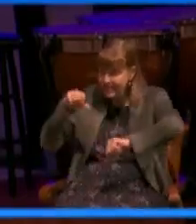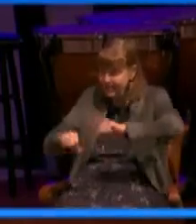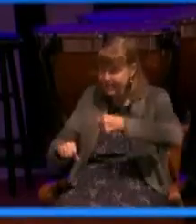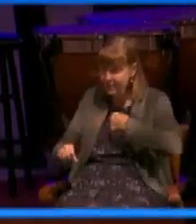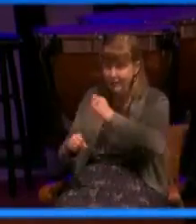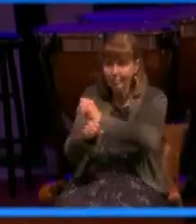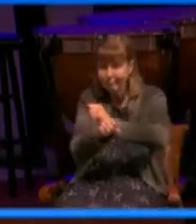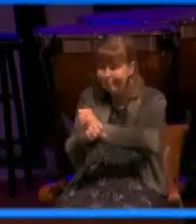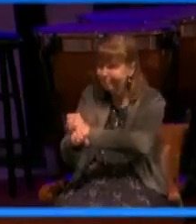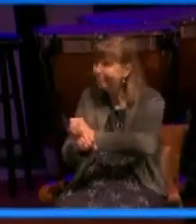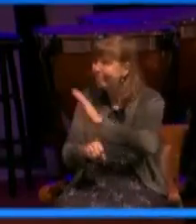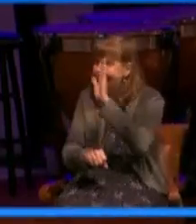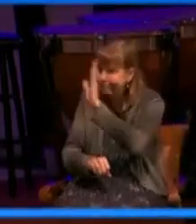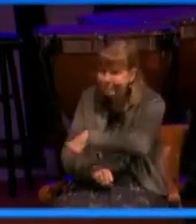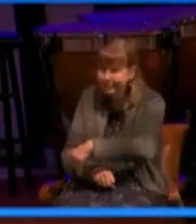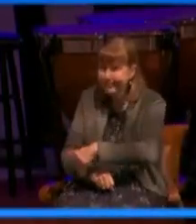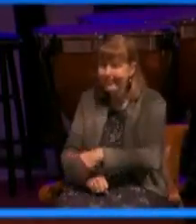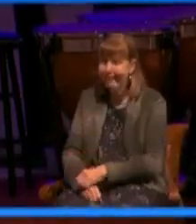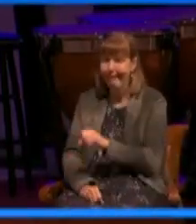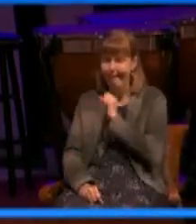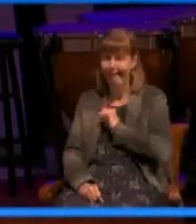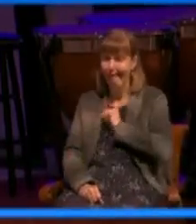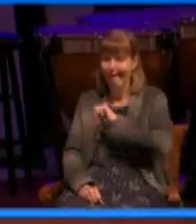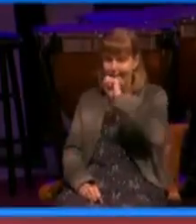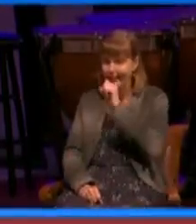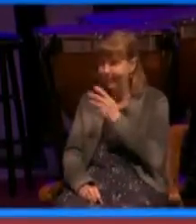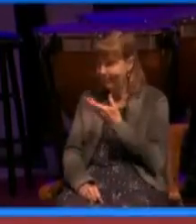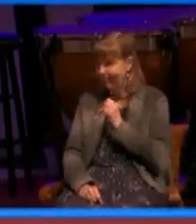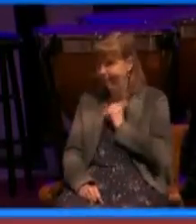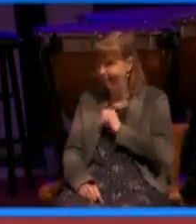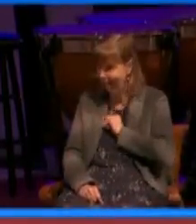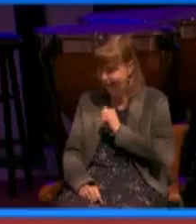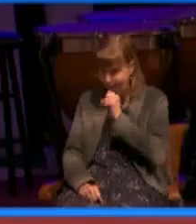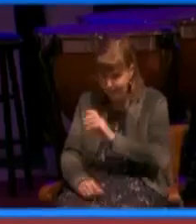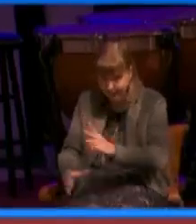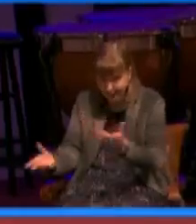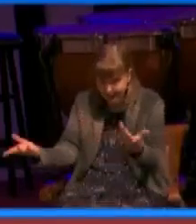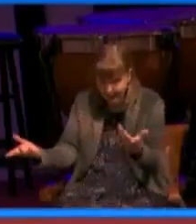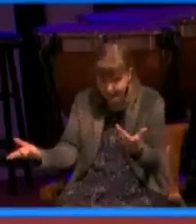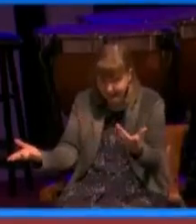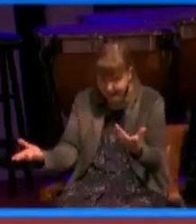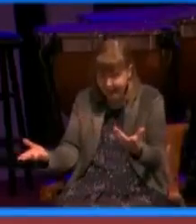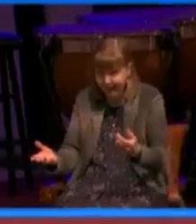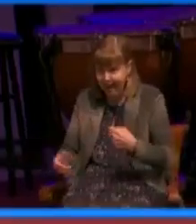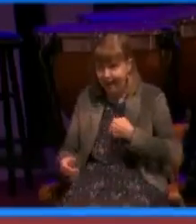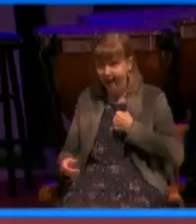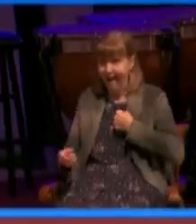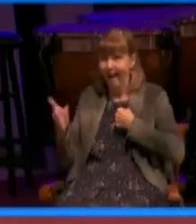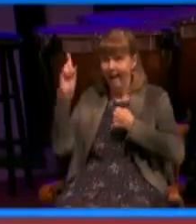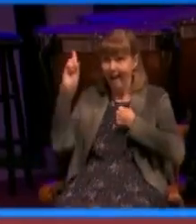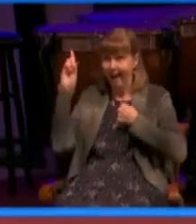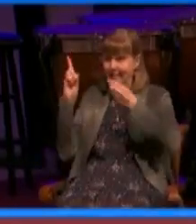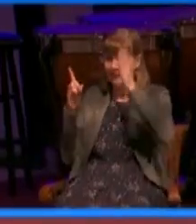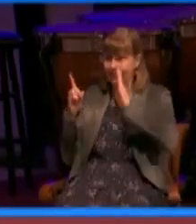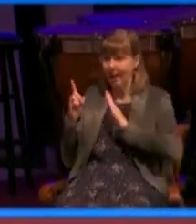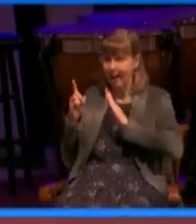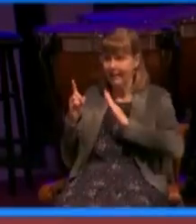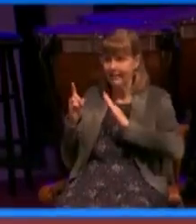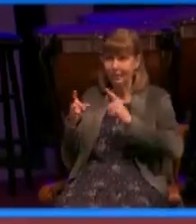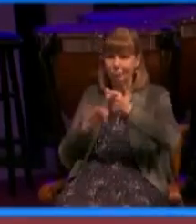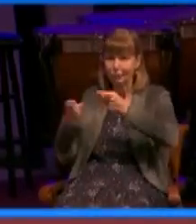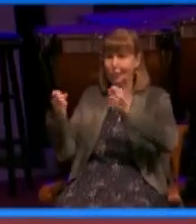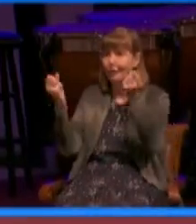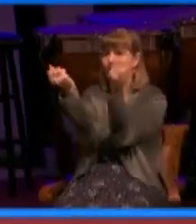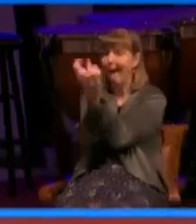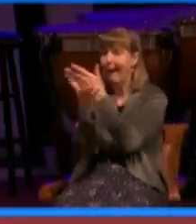or biology. I am the God that sits over all of that. So when he begins to make these